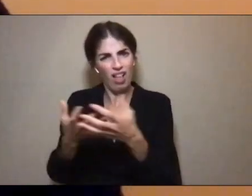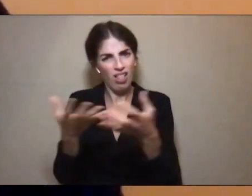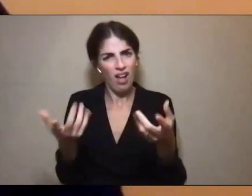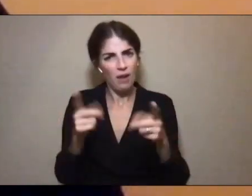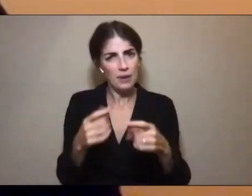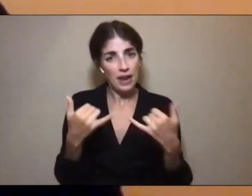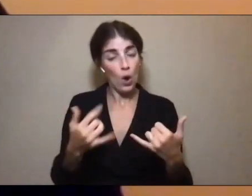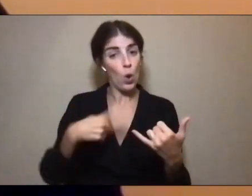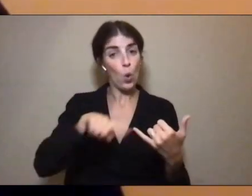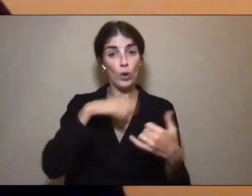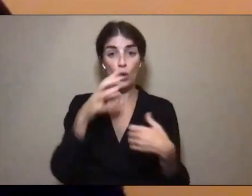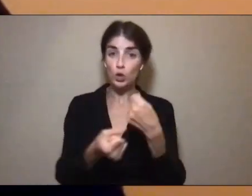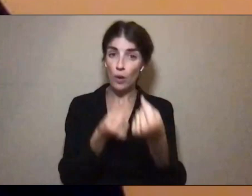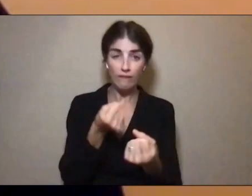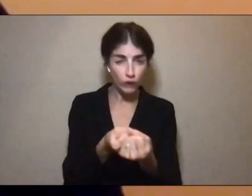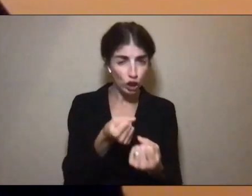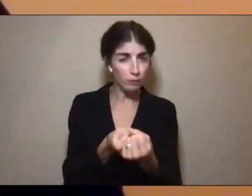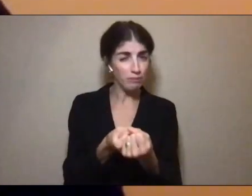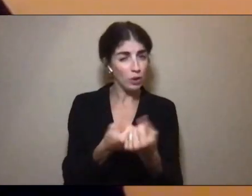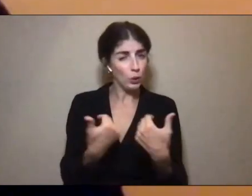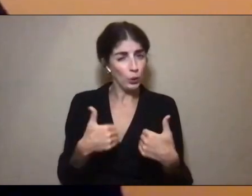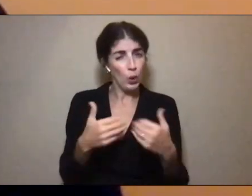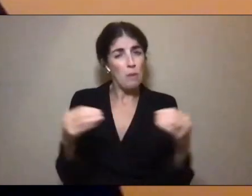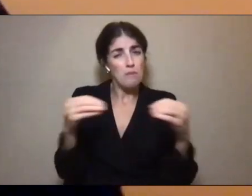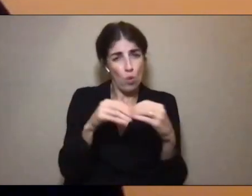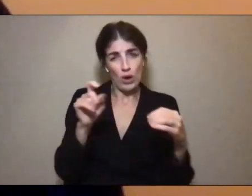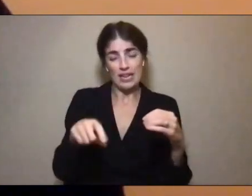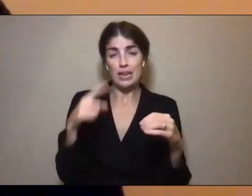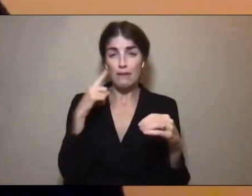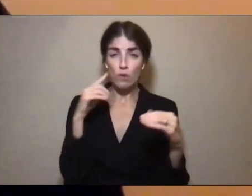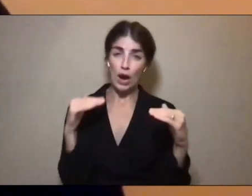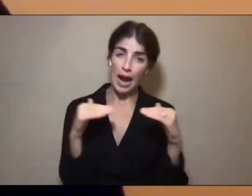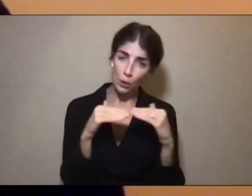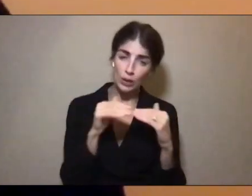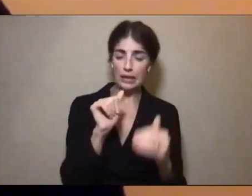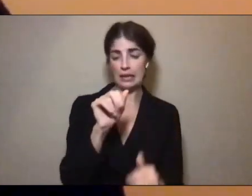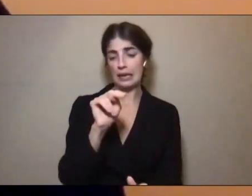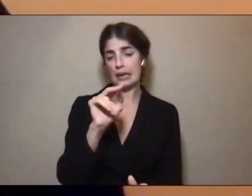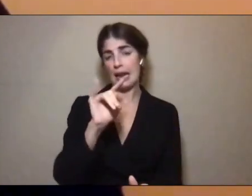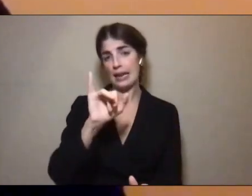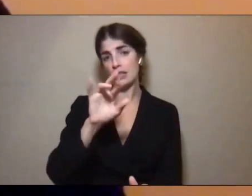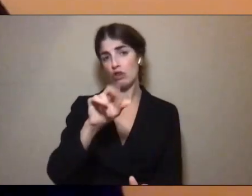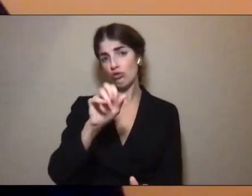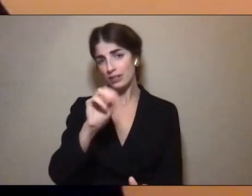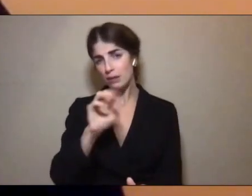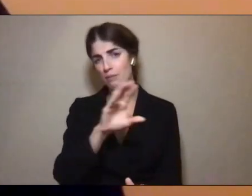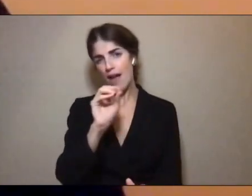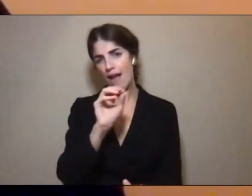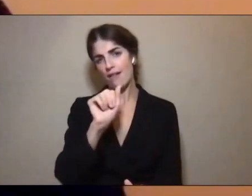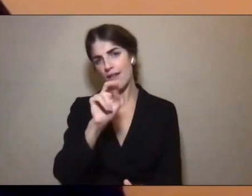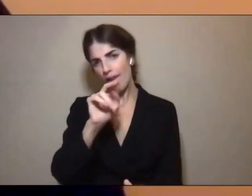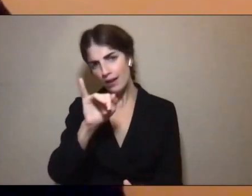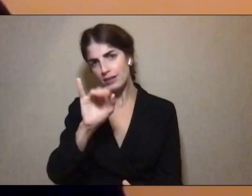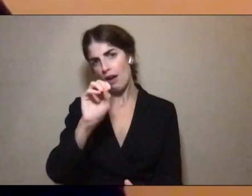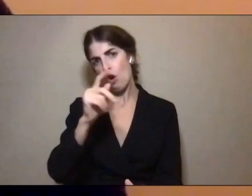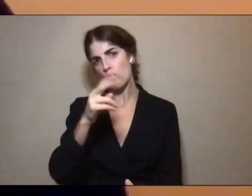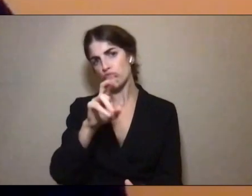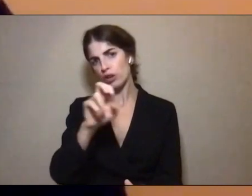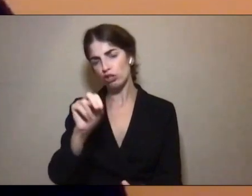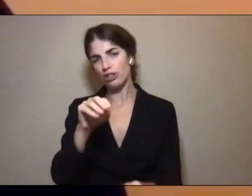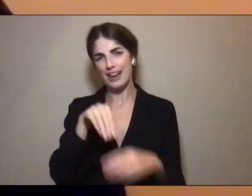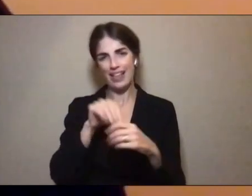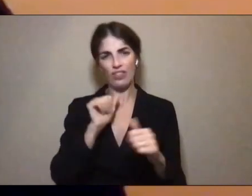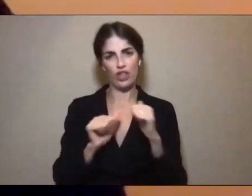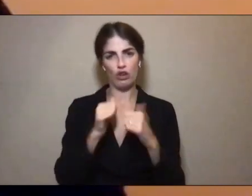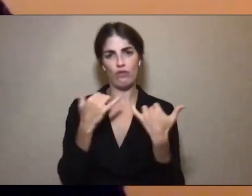the heightened need for equity, anti-racism, and anti-oppression in our theater institutions at this time, and for